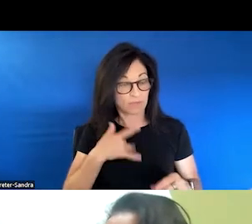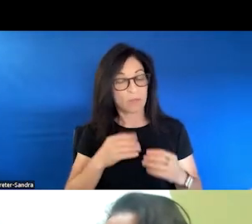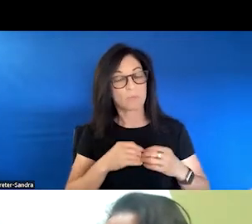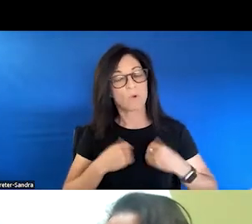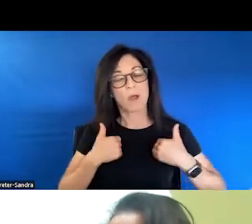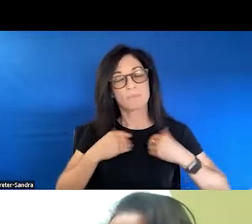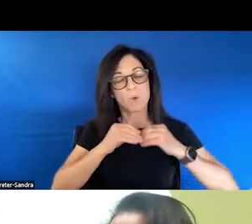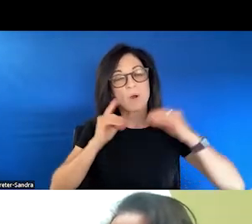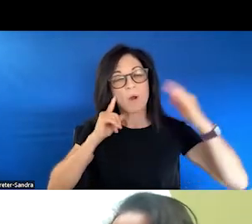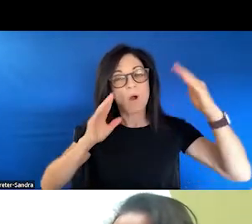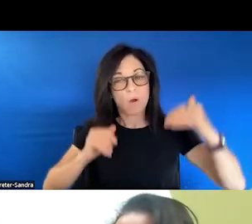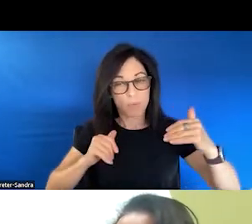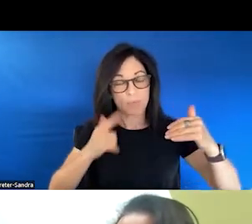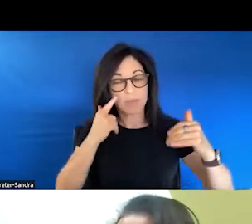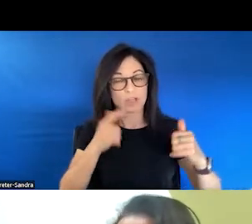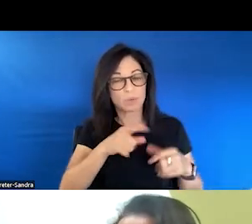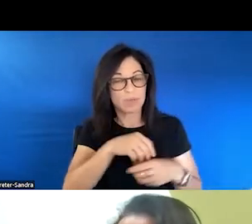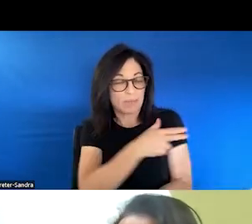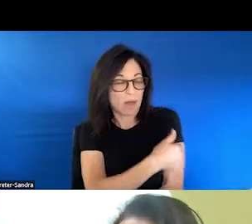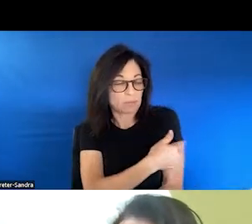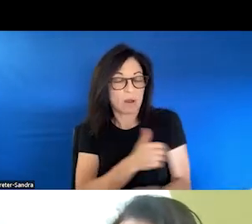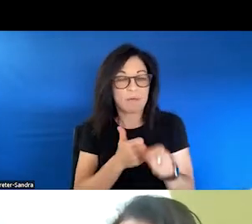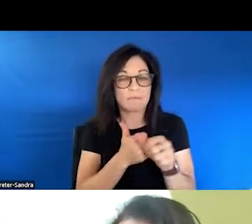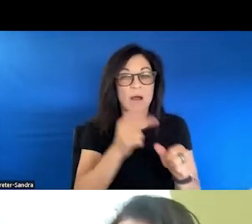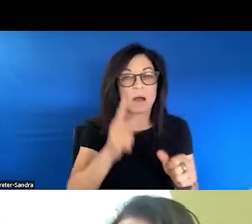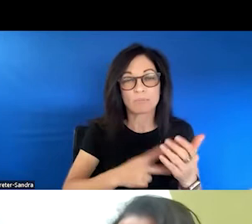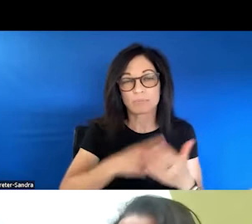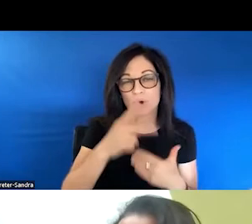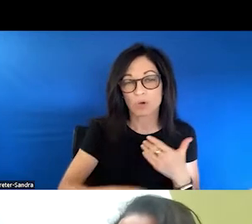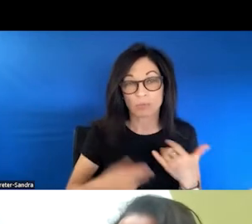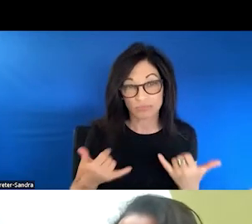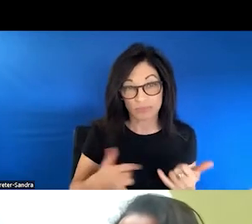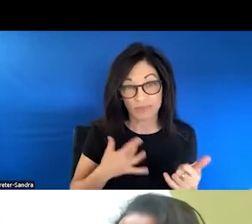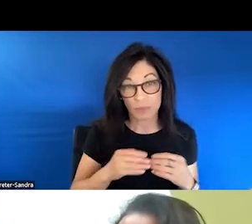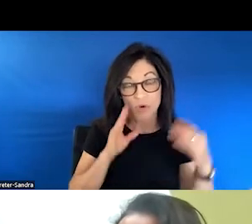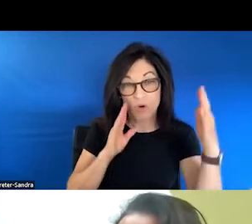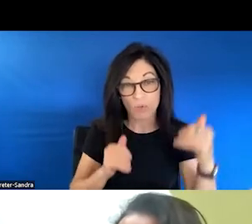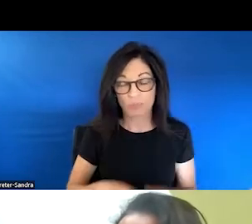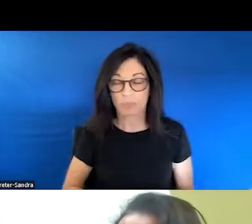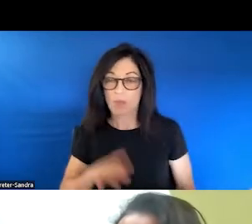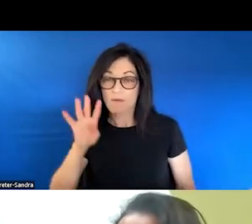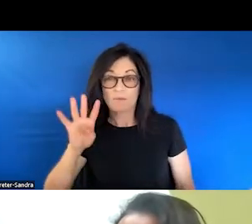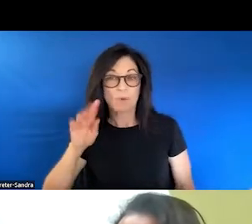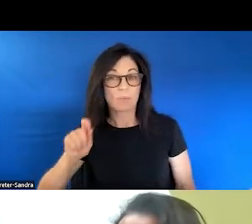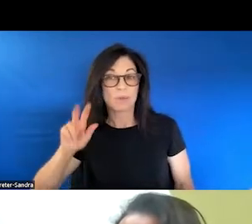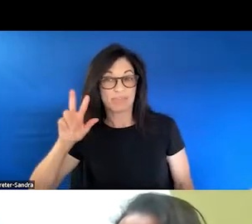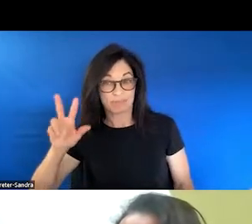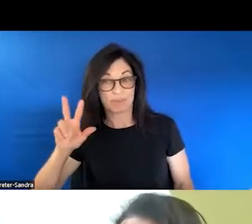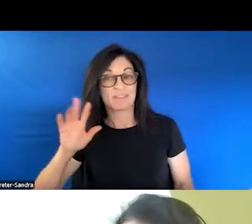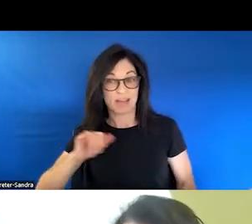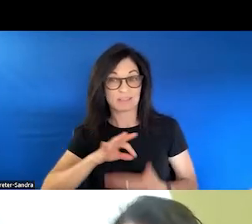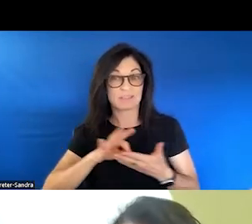of being in the hospital follow-up program? And 4.3 was the rating in that